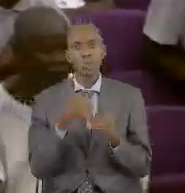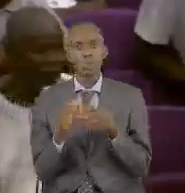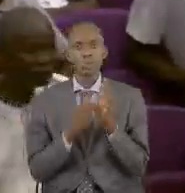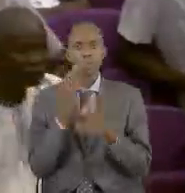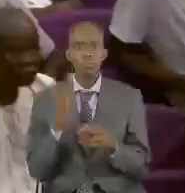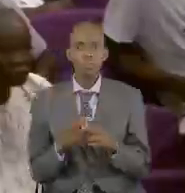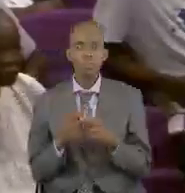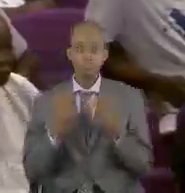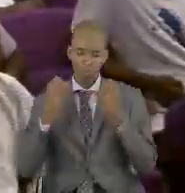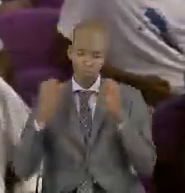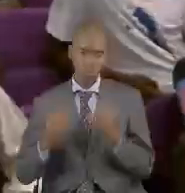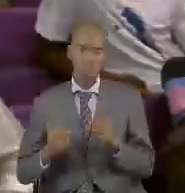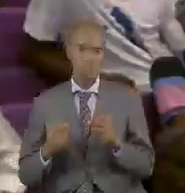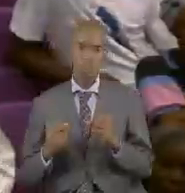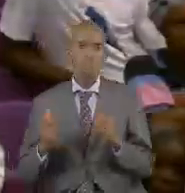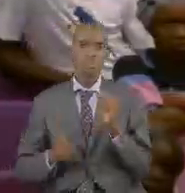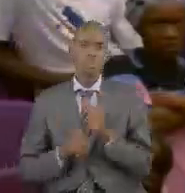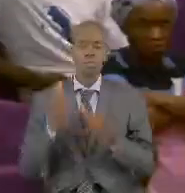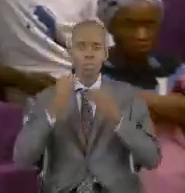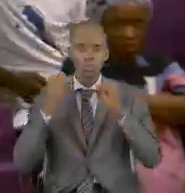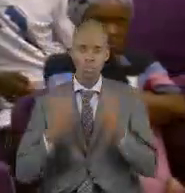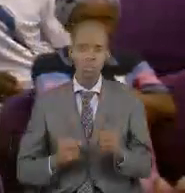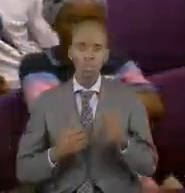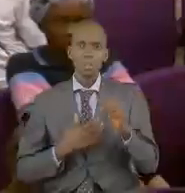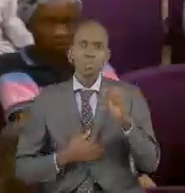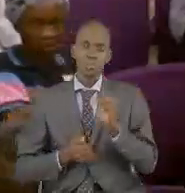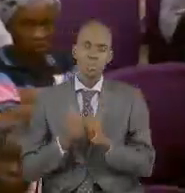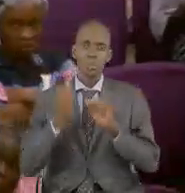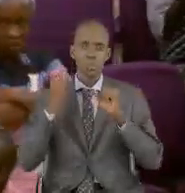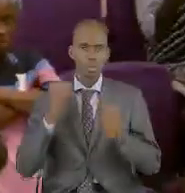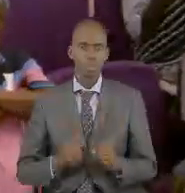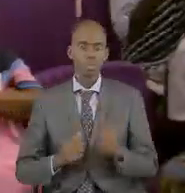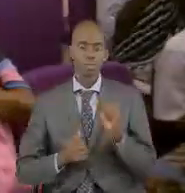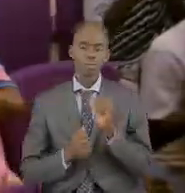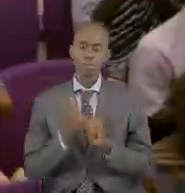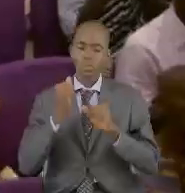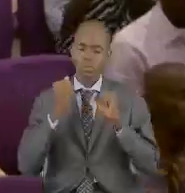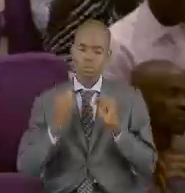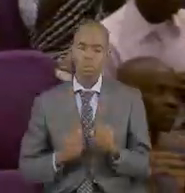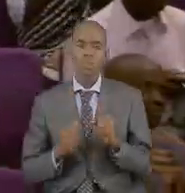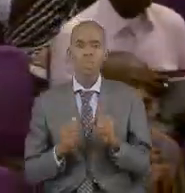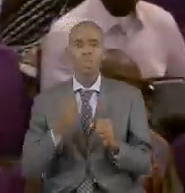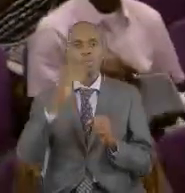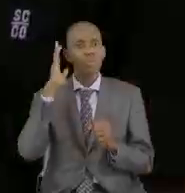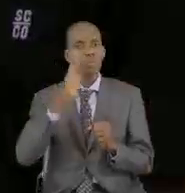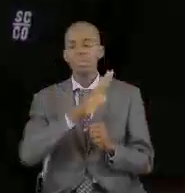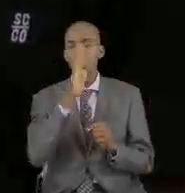Strong, stronger, stronger, stronger. You will not be